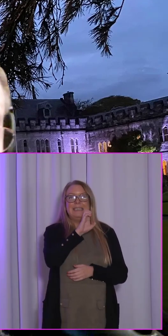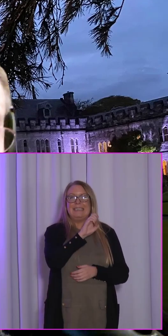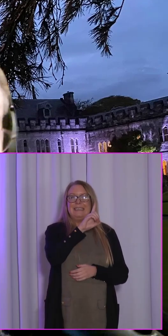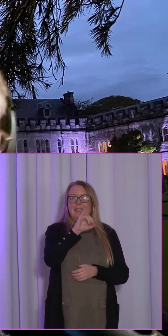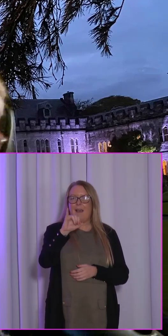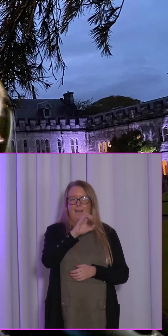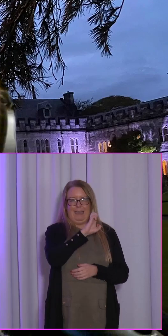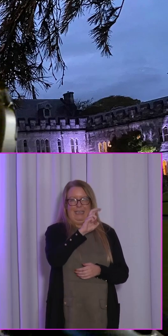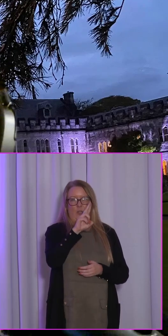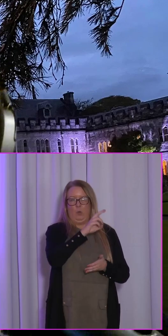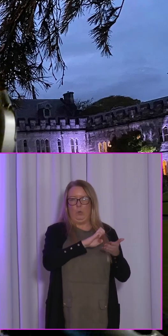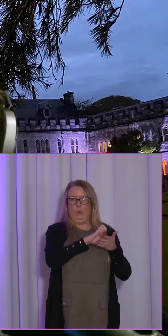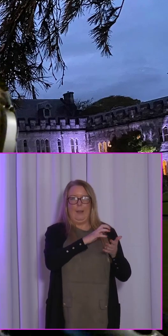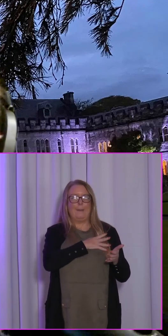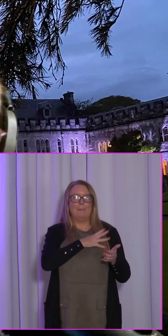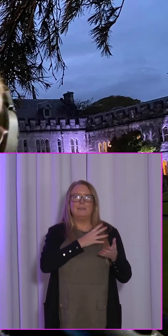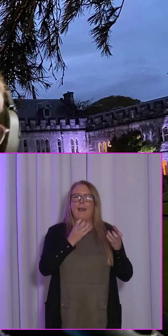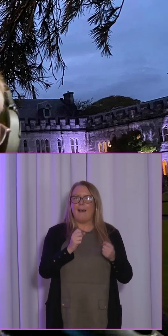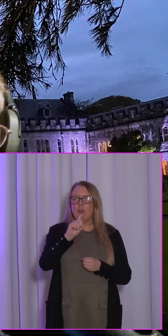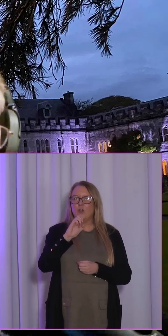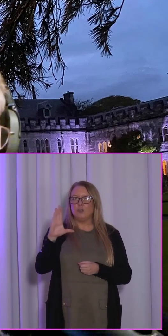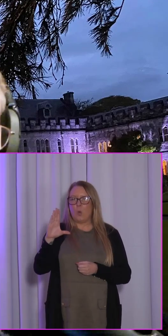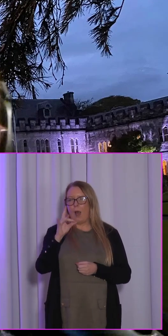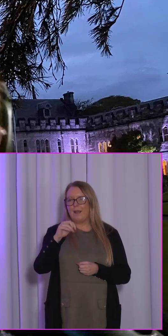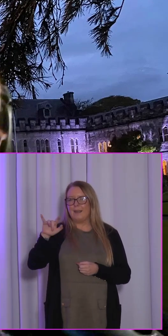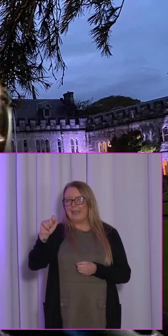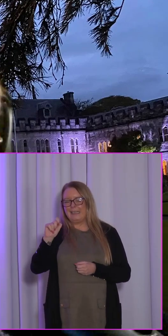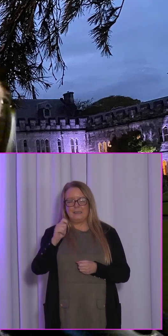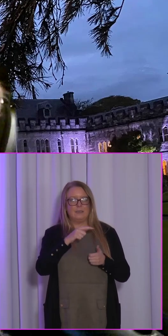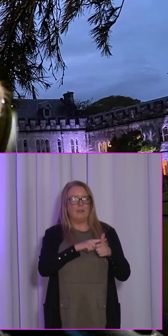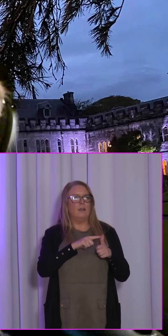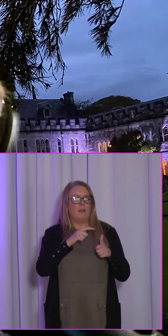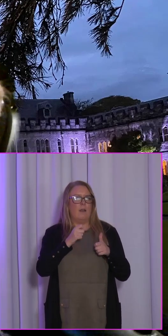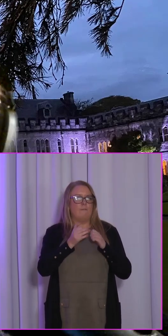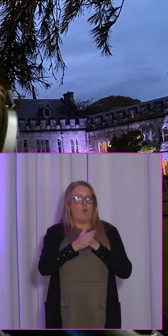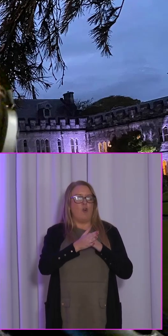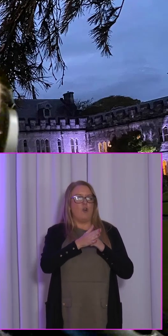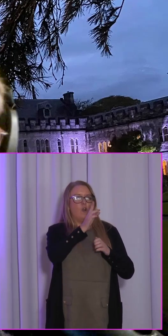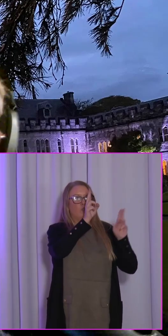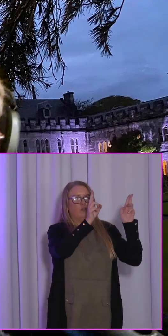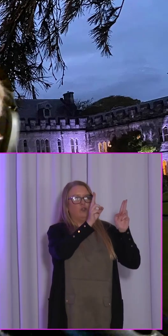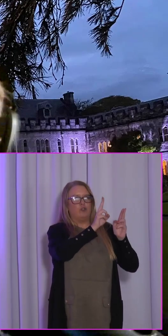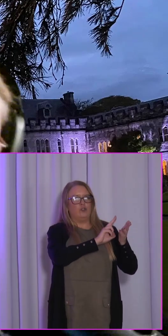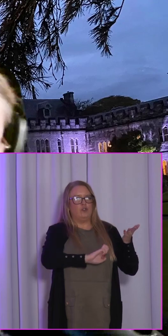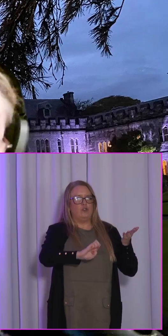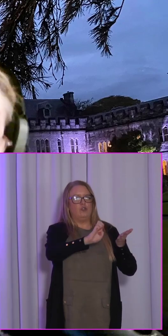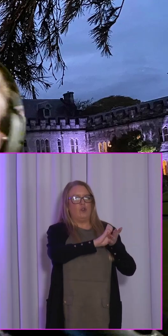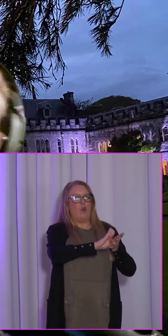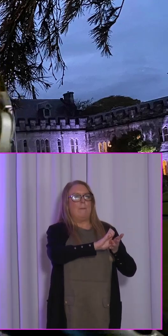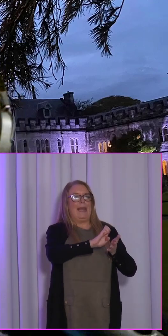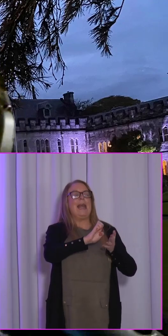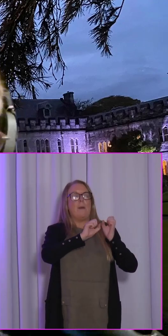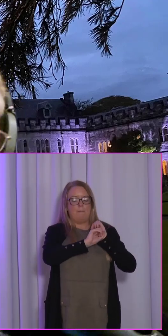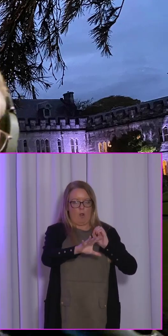committee. We're creating a neurodiversity toolkit for international, or for the European broadcasters. I'm working with Screen Northern Ireland,